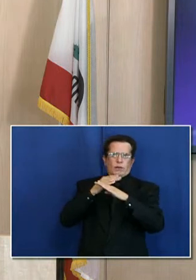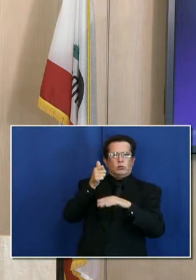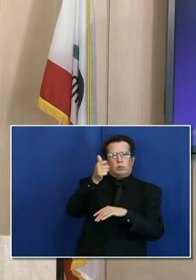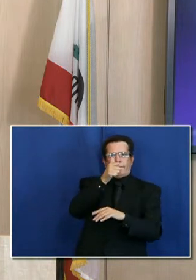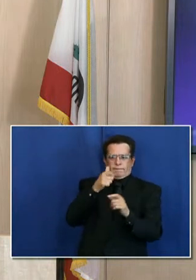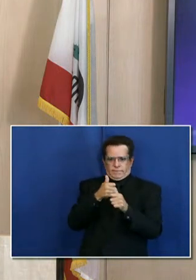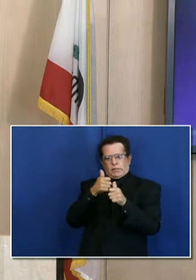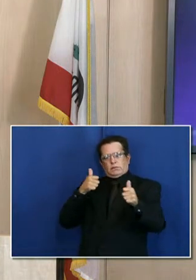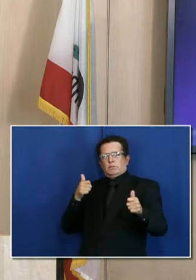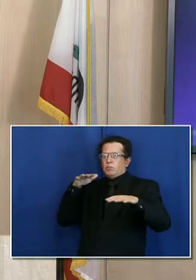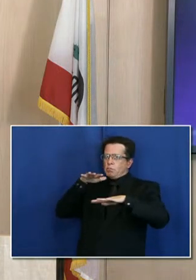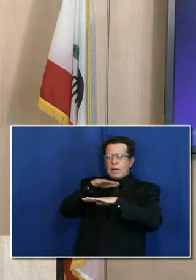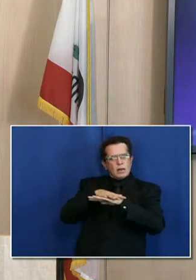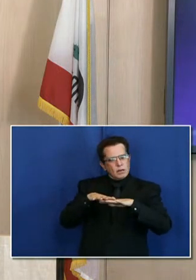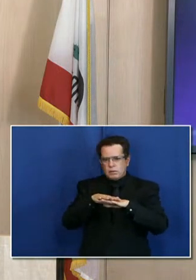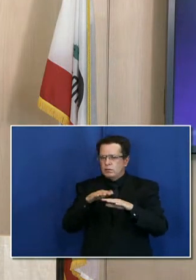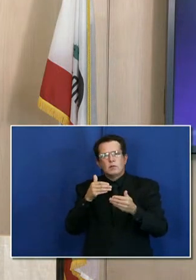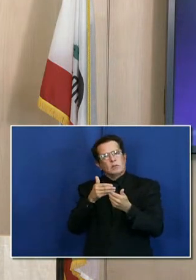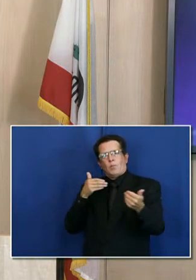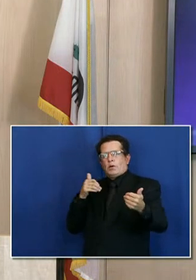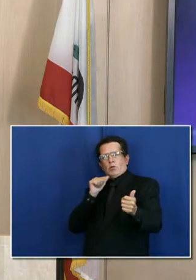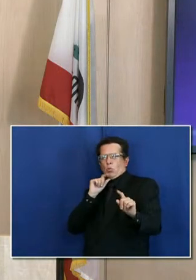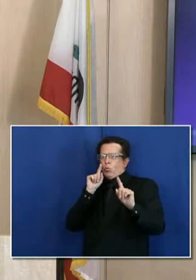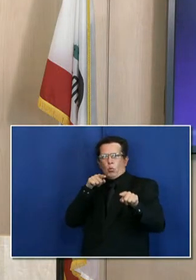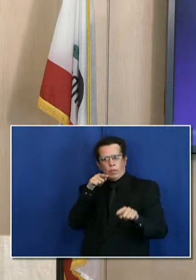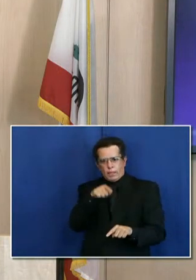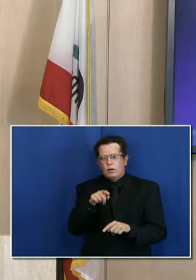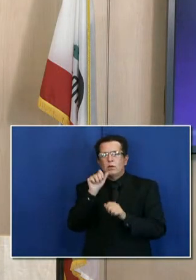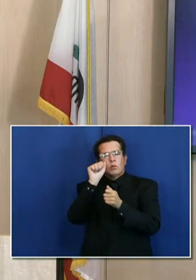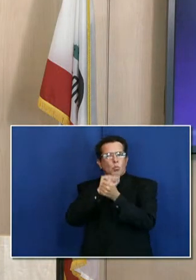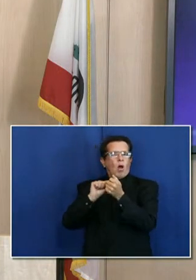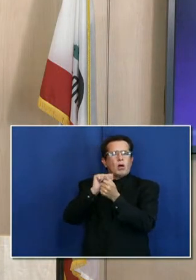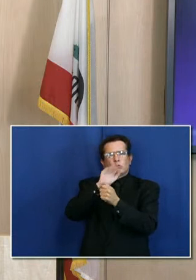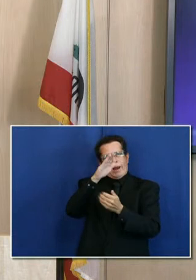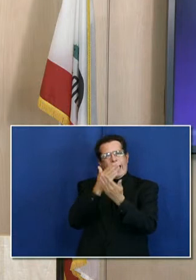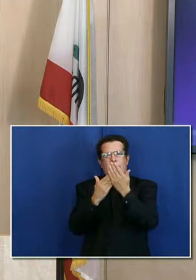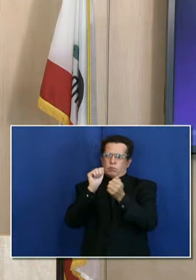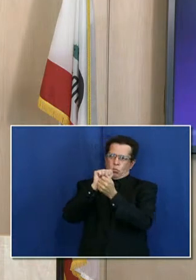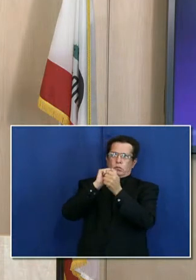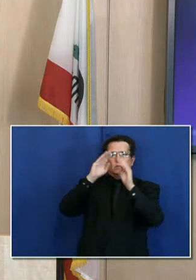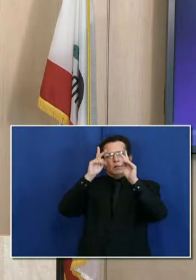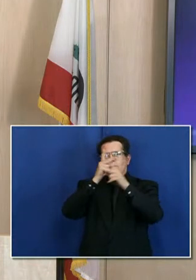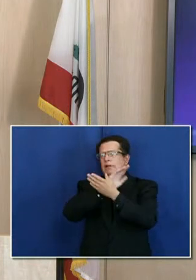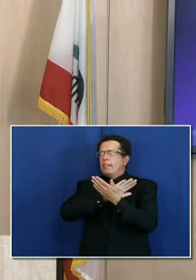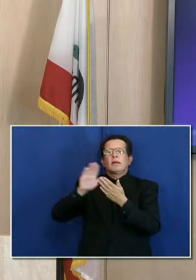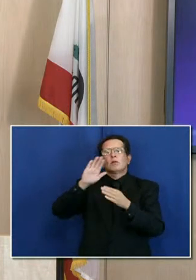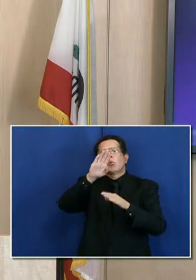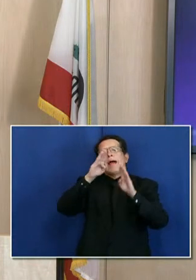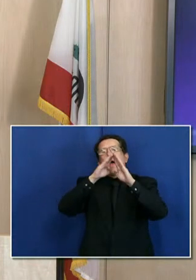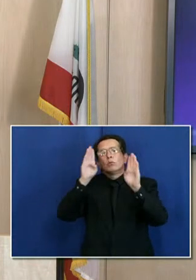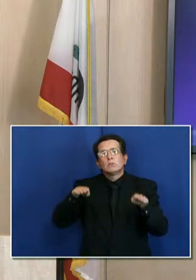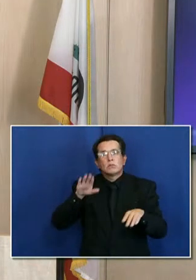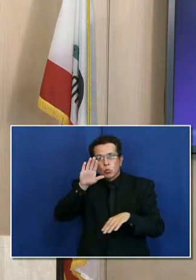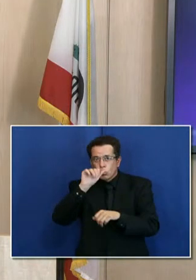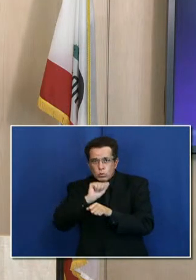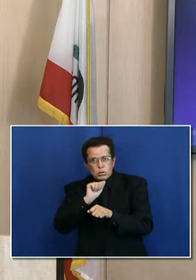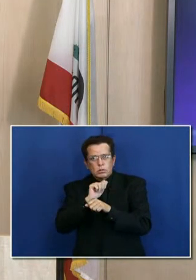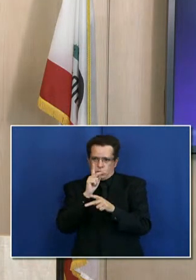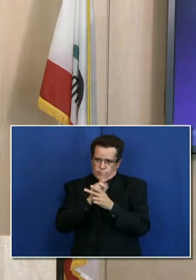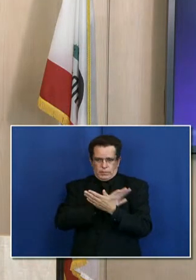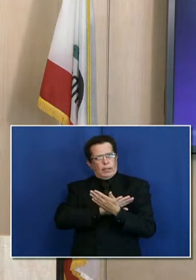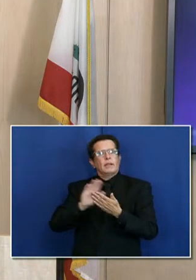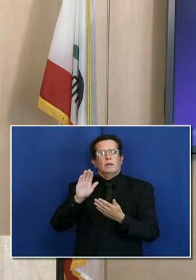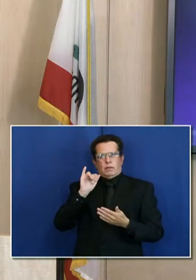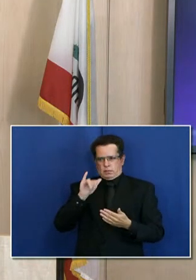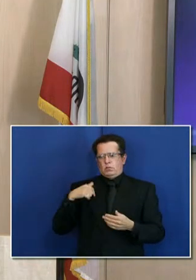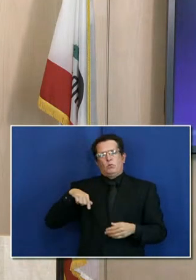physically distance from non-household members, hand wash, and all of the things that we've done over the past month to really change the trajectory of our cases